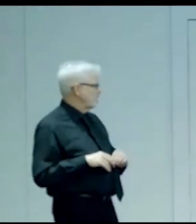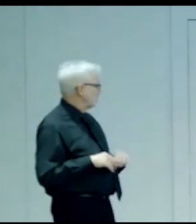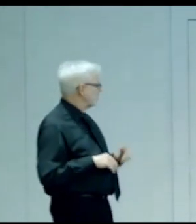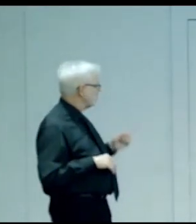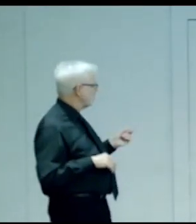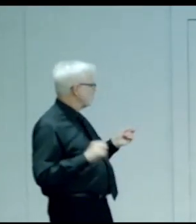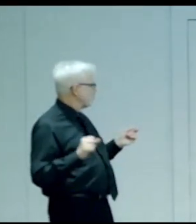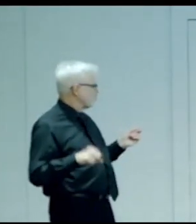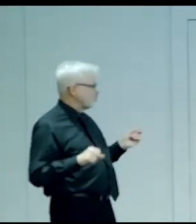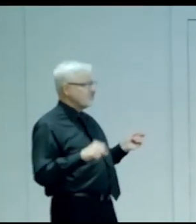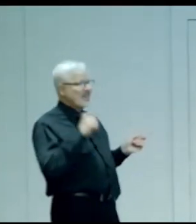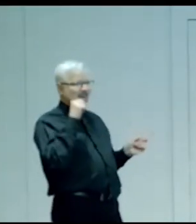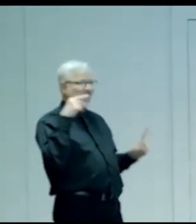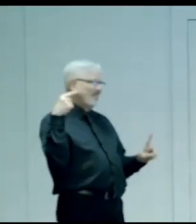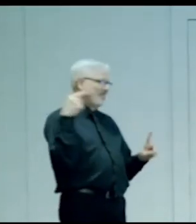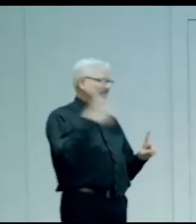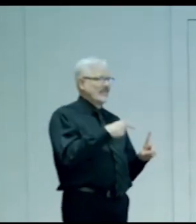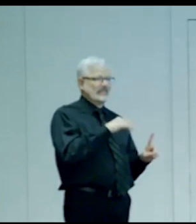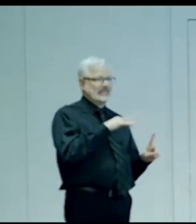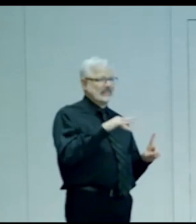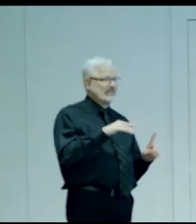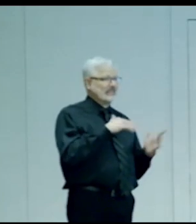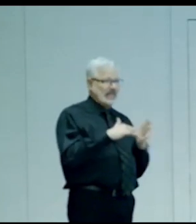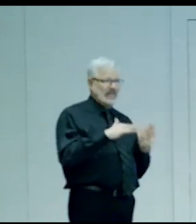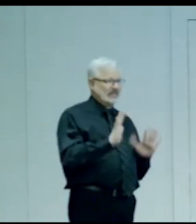Yes, not in this study, but